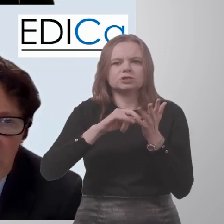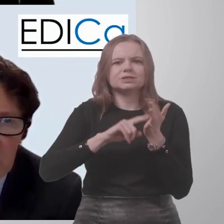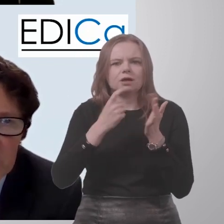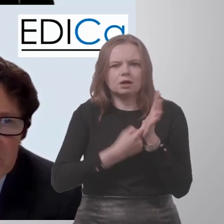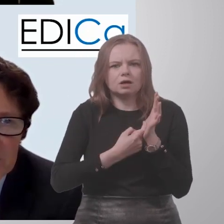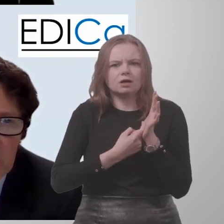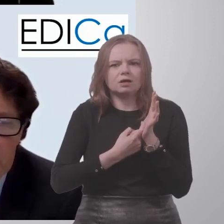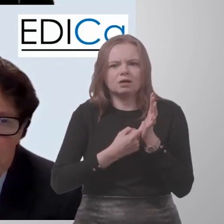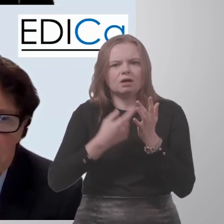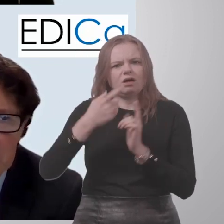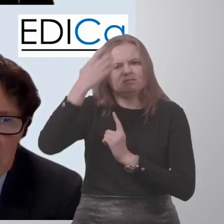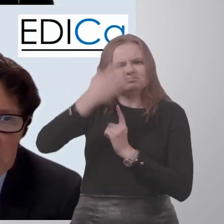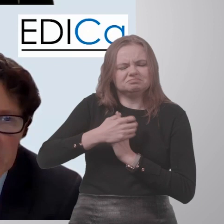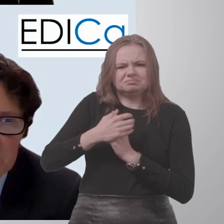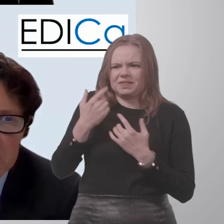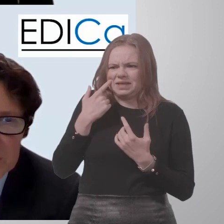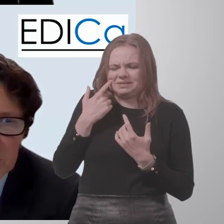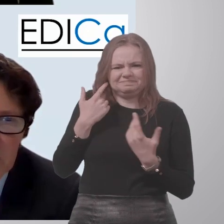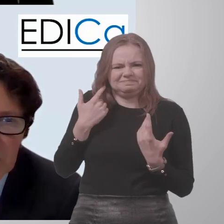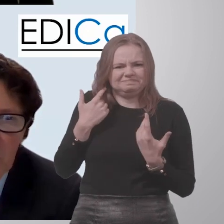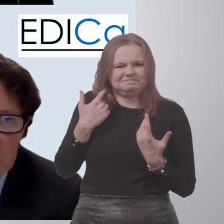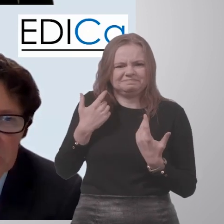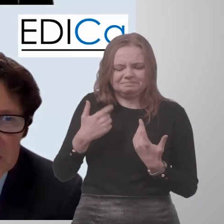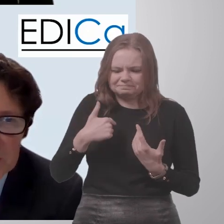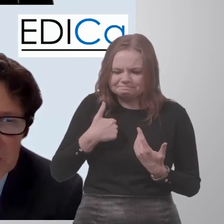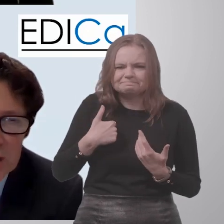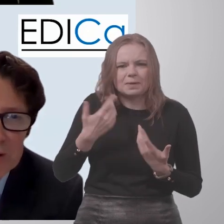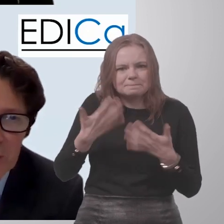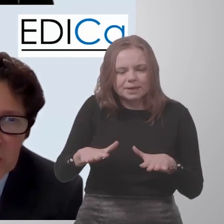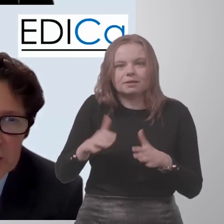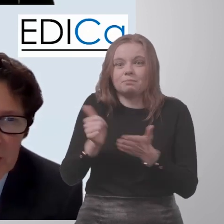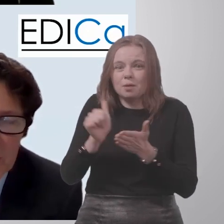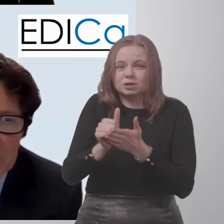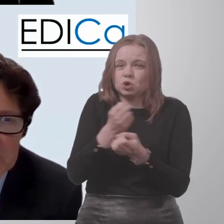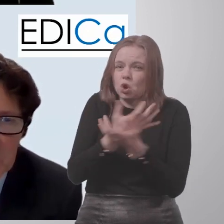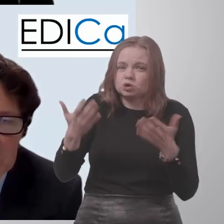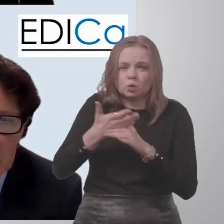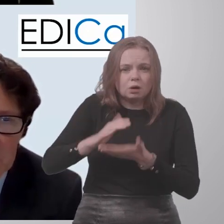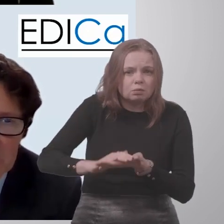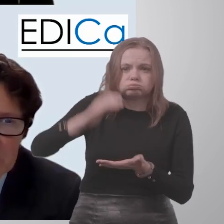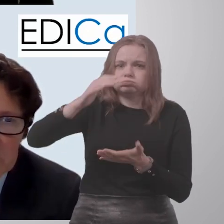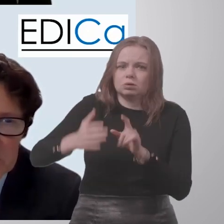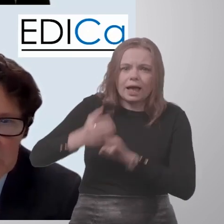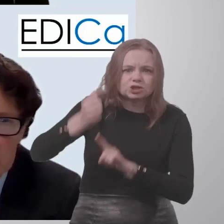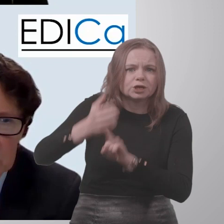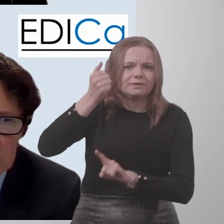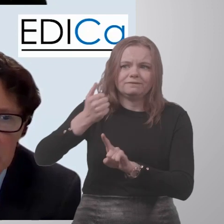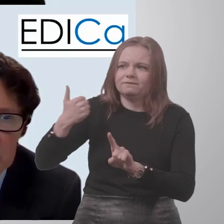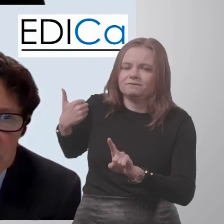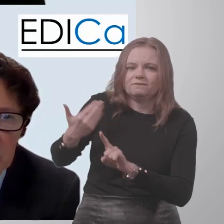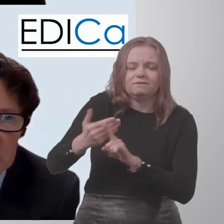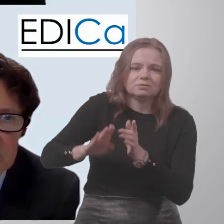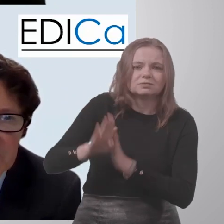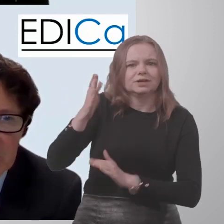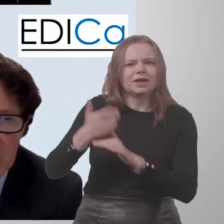no matter how many papers you publish, no matter what you manage to achieve and whatever that may actually be in your career, you always feel that someone's going to jump